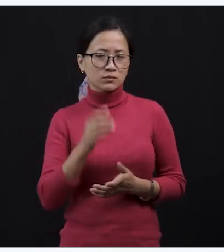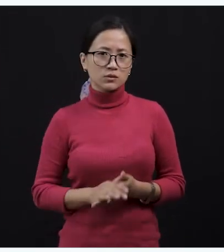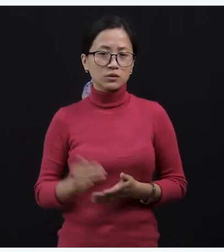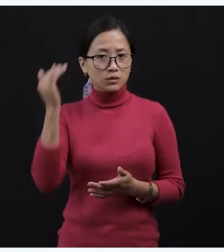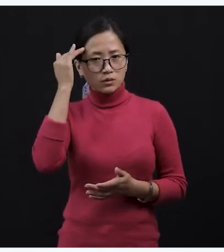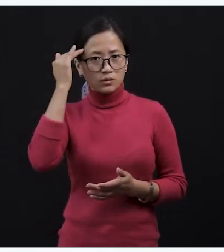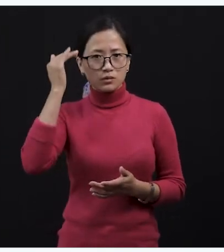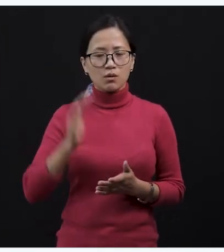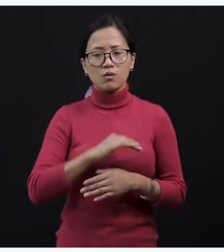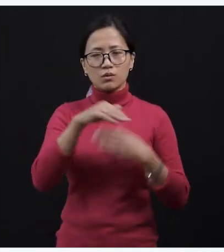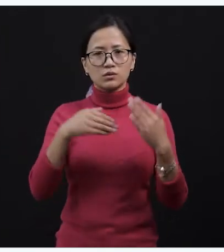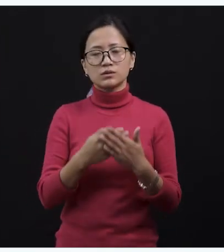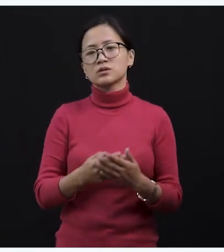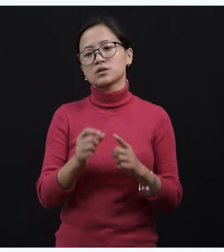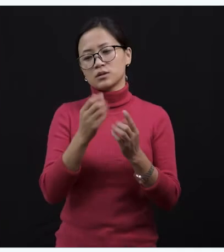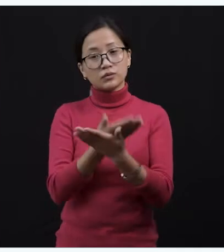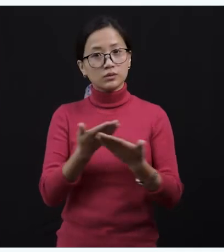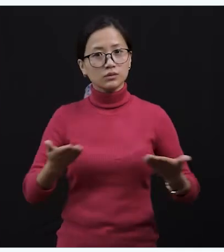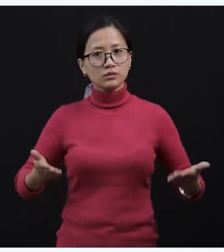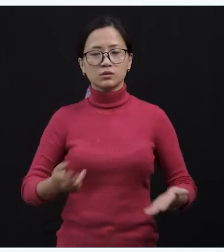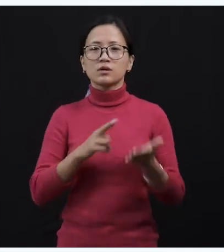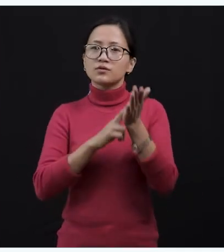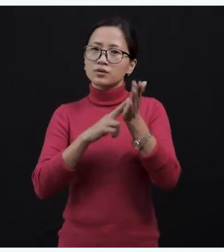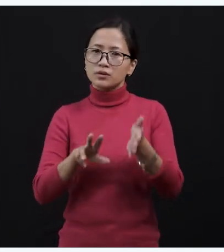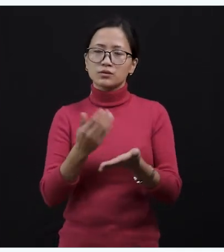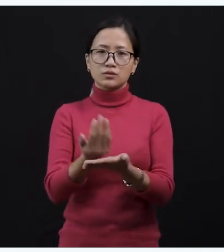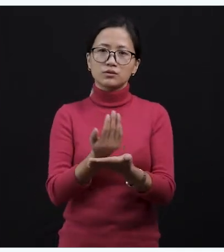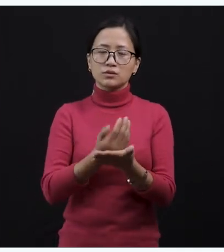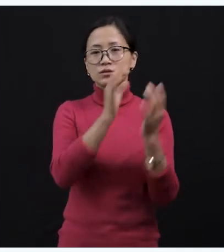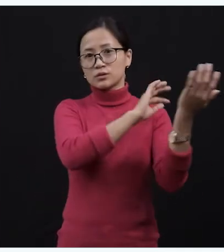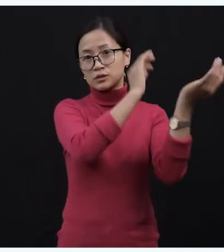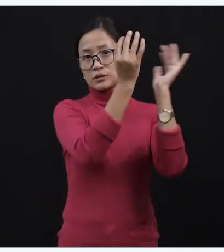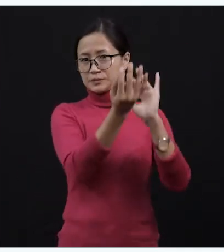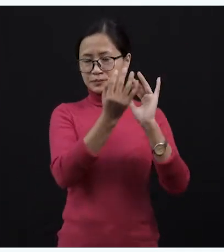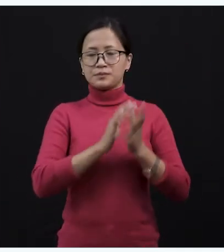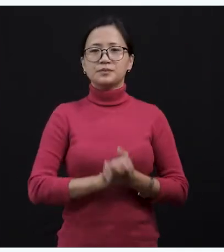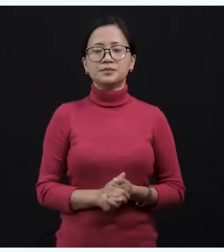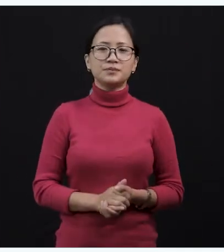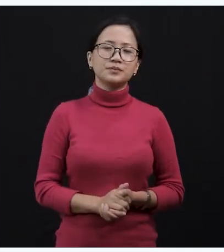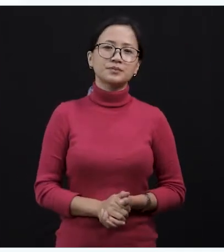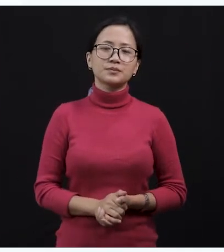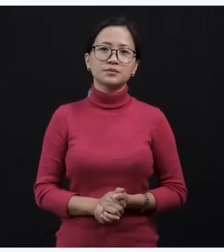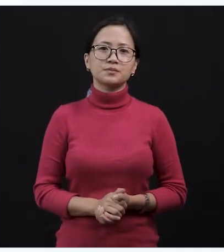these are all the products of the natural resources of the earth.